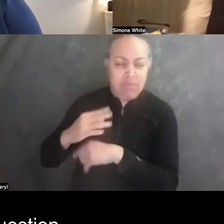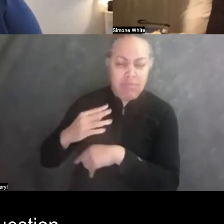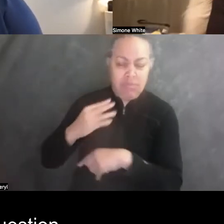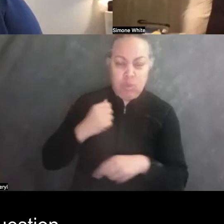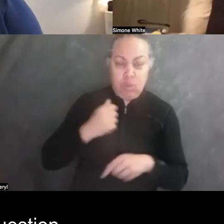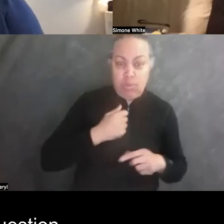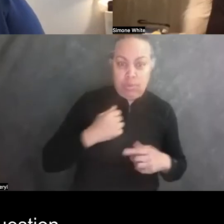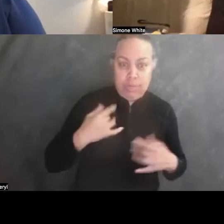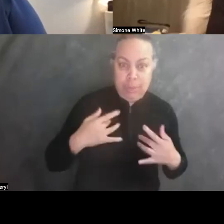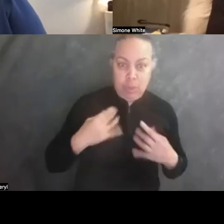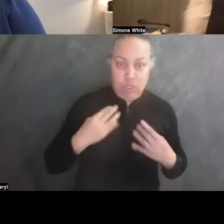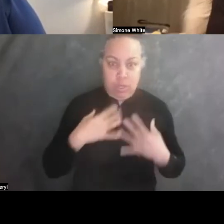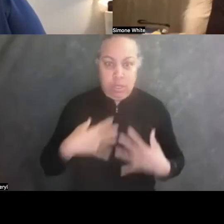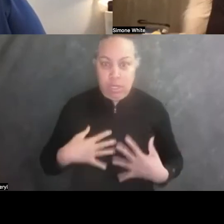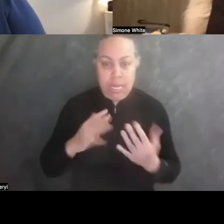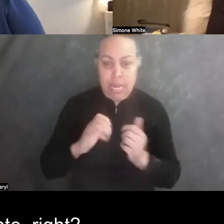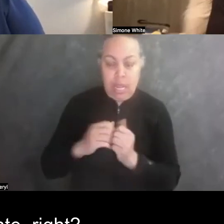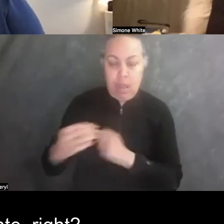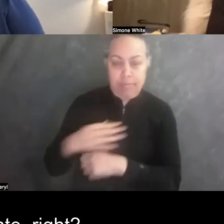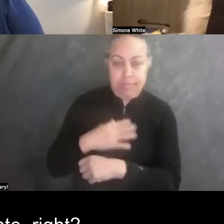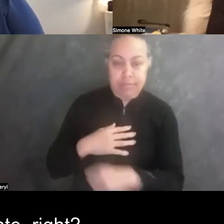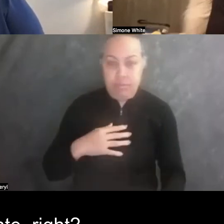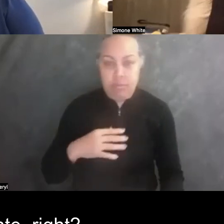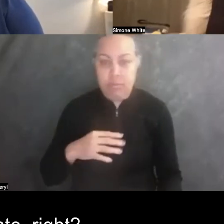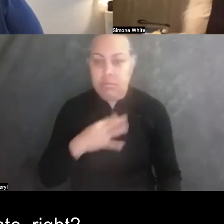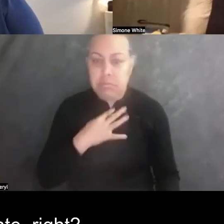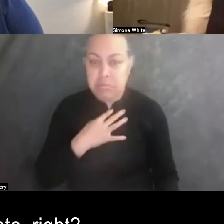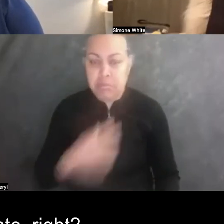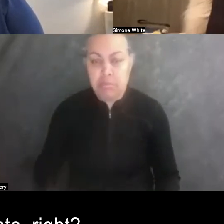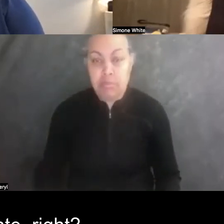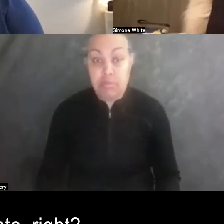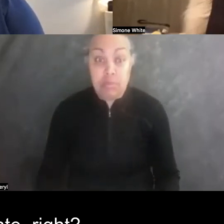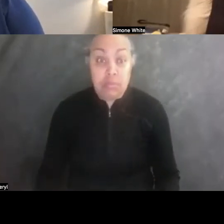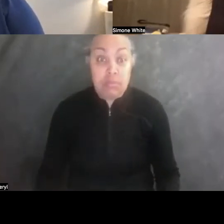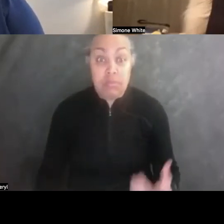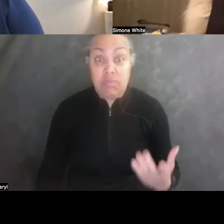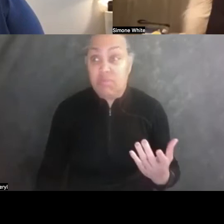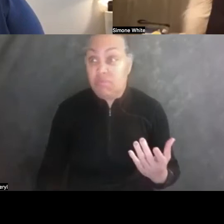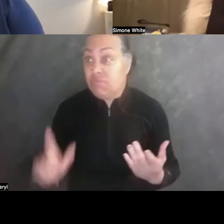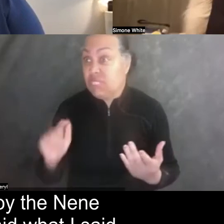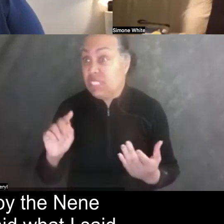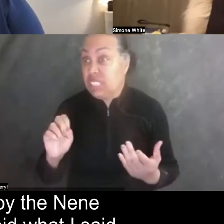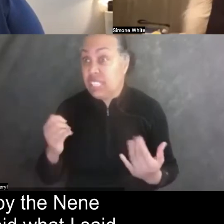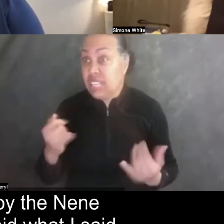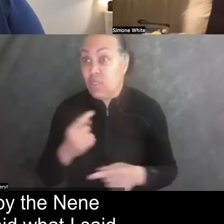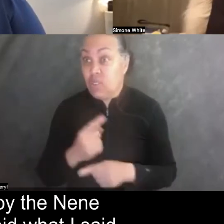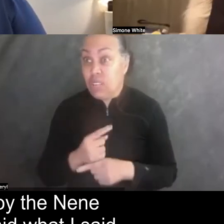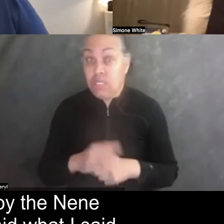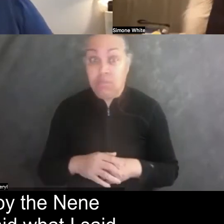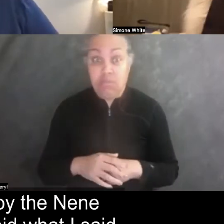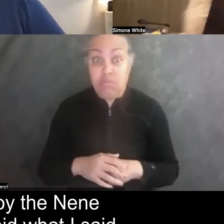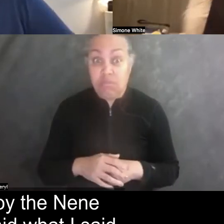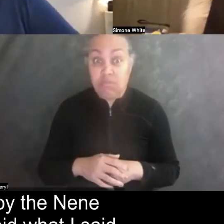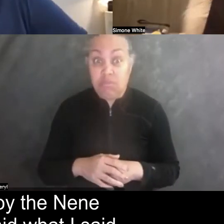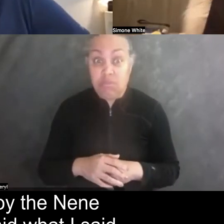That's the question. I mean, it's late, right? So I could deploy